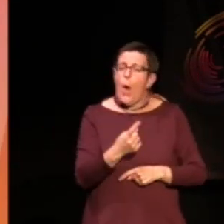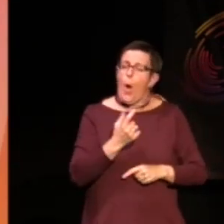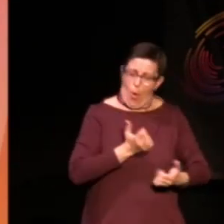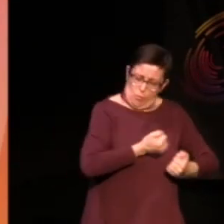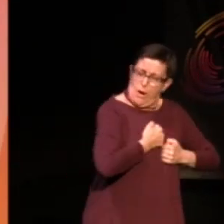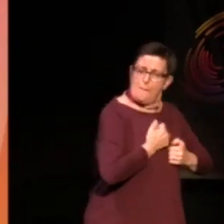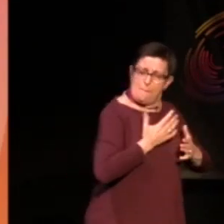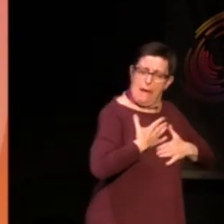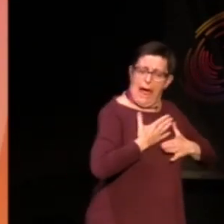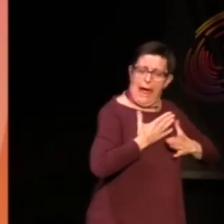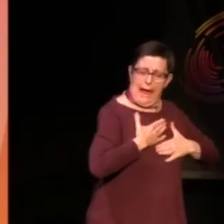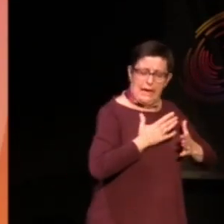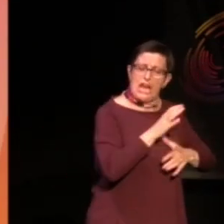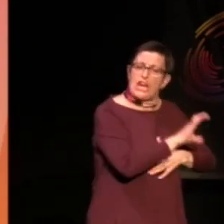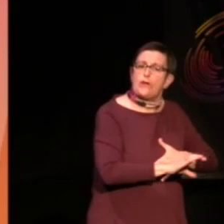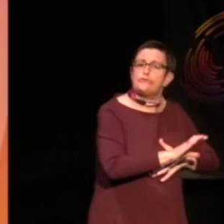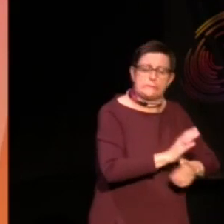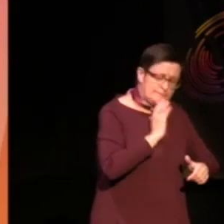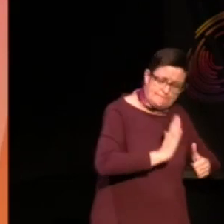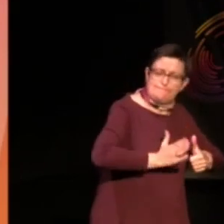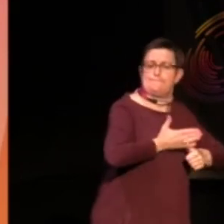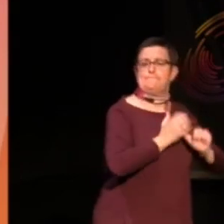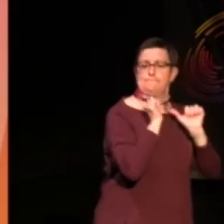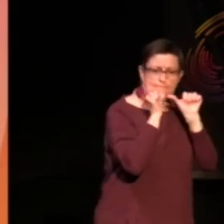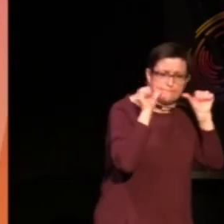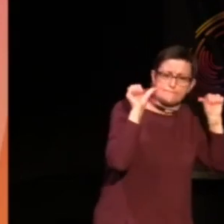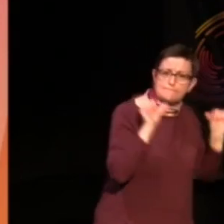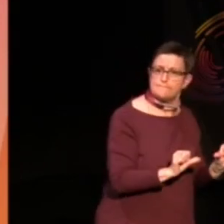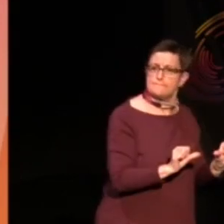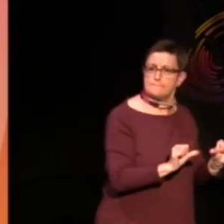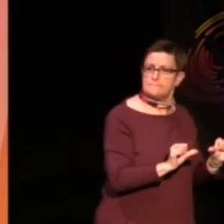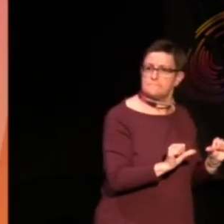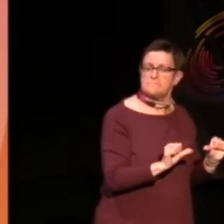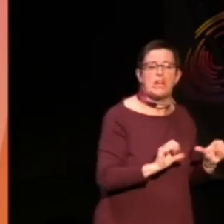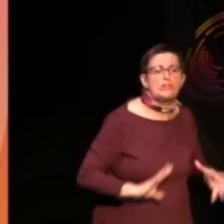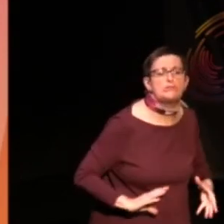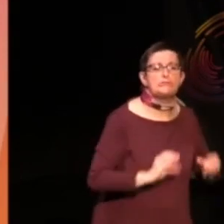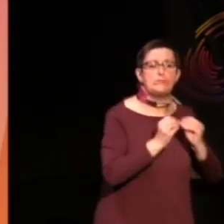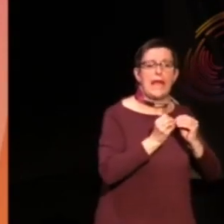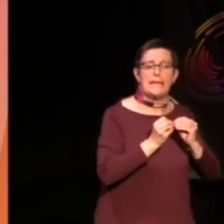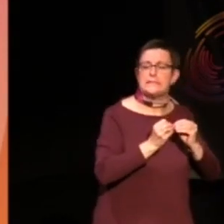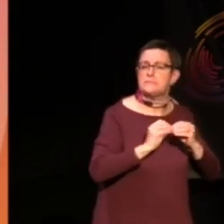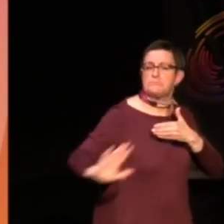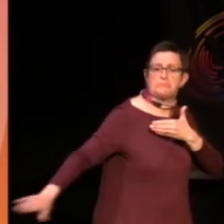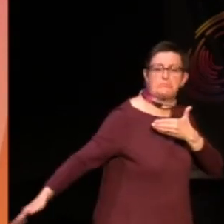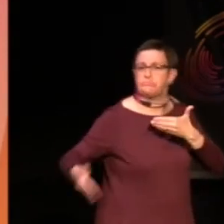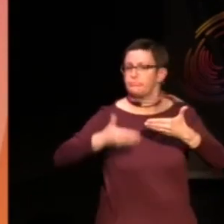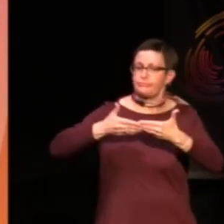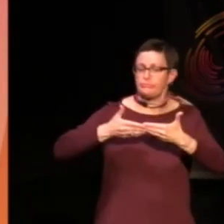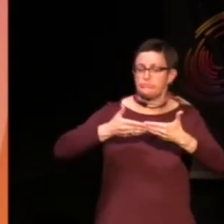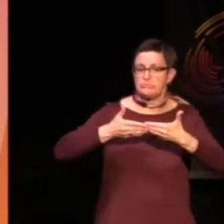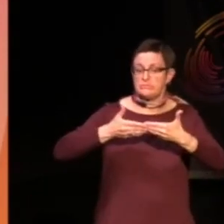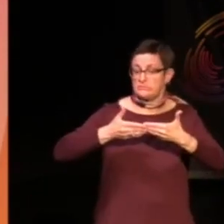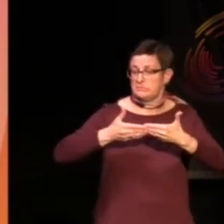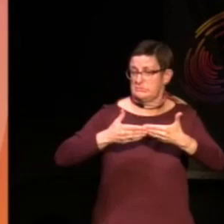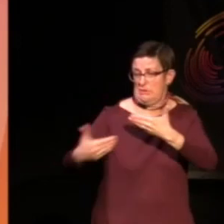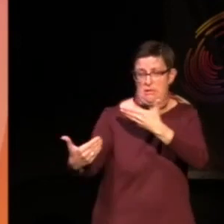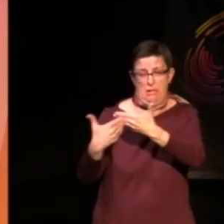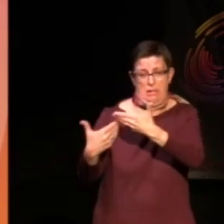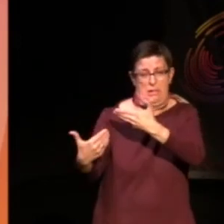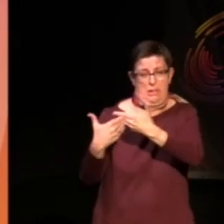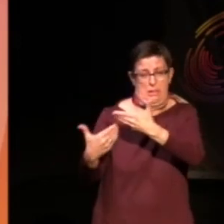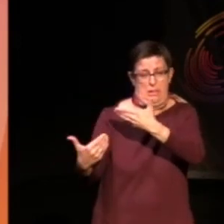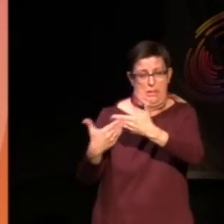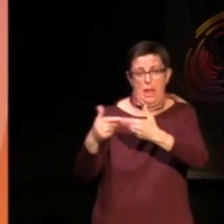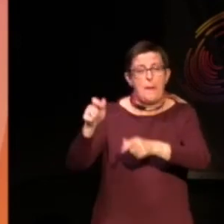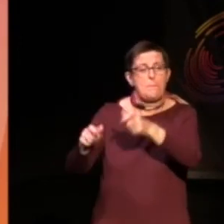their country at the expense of building higher walls, locking all doors in order to keep other